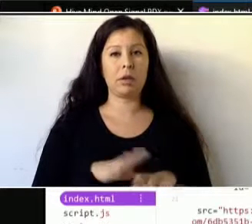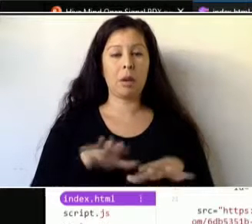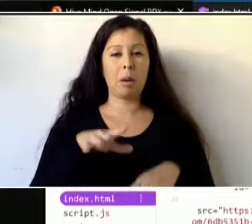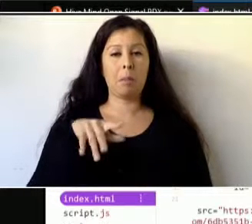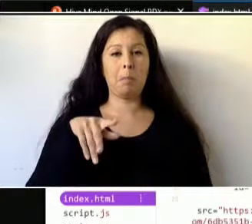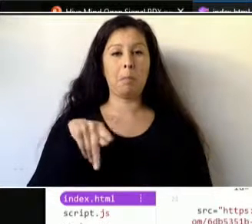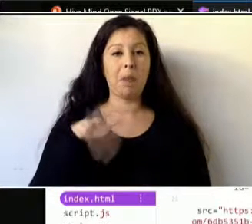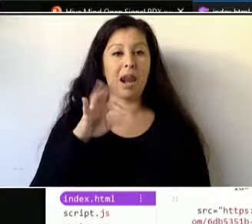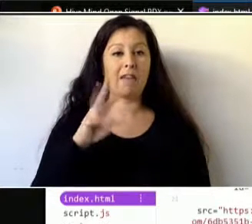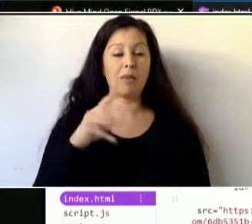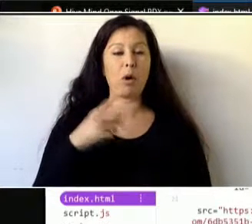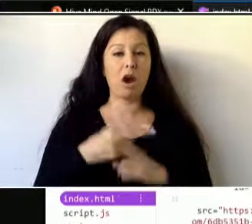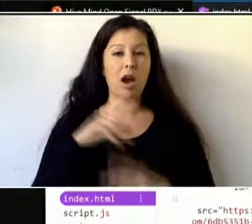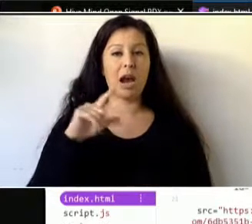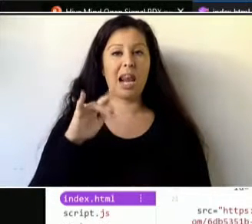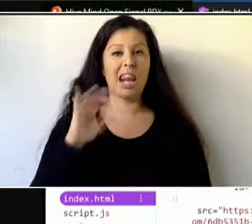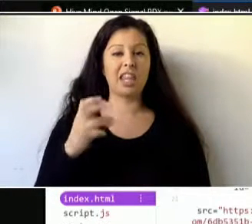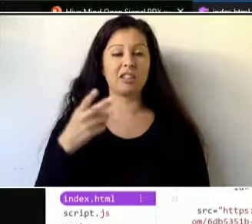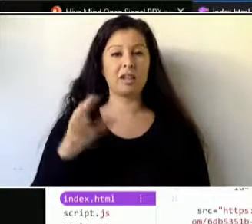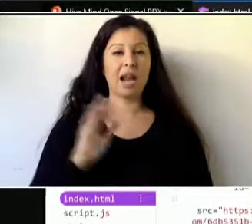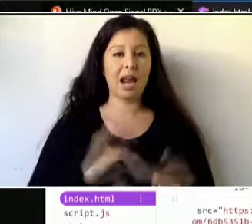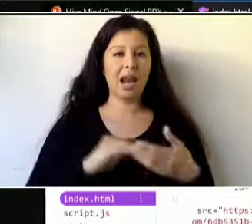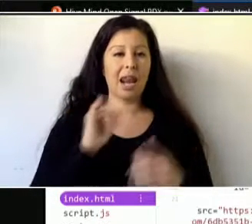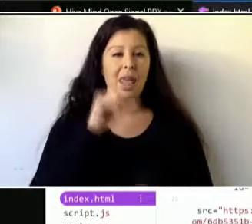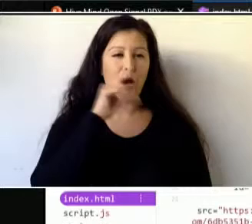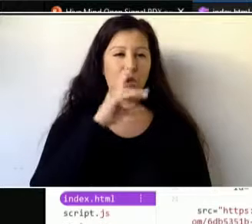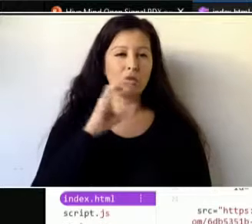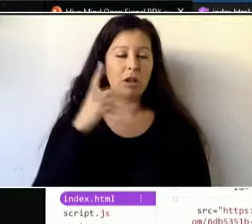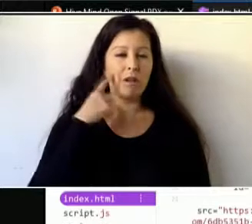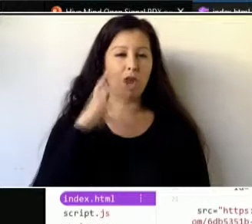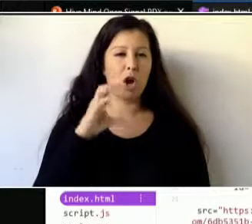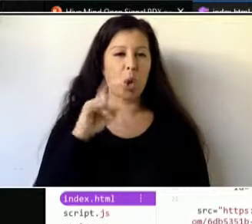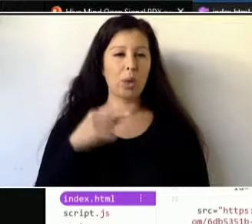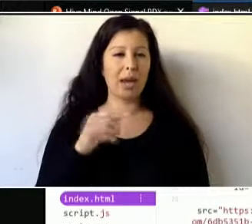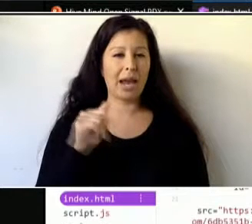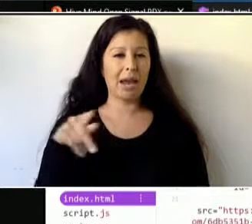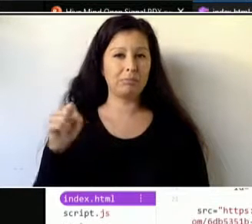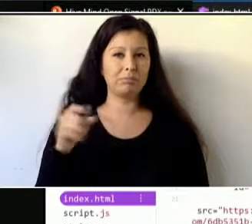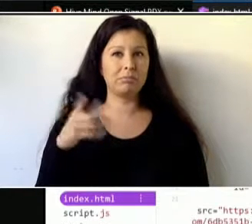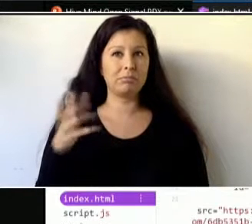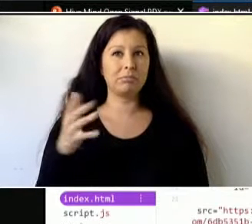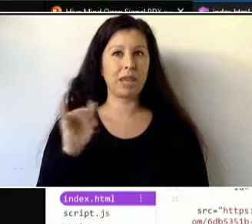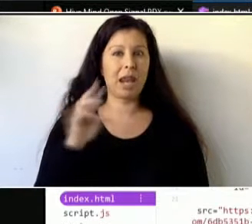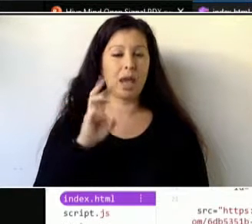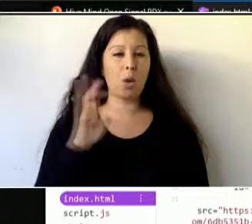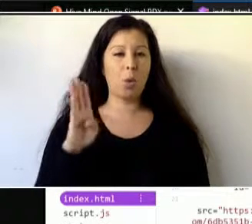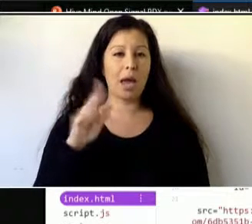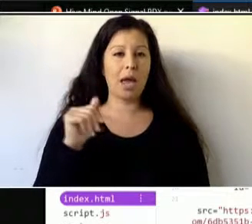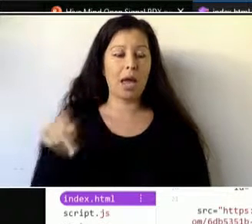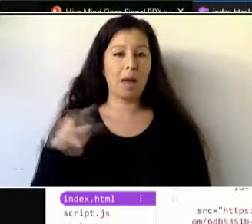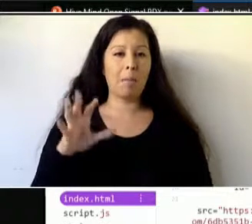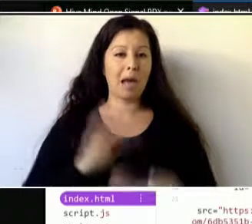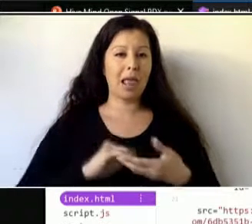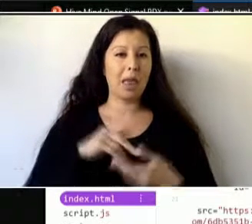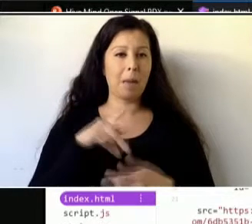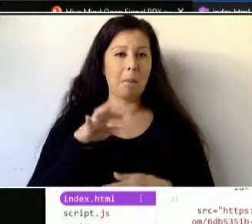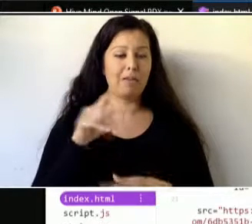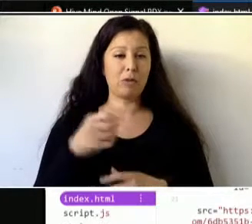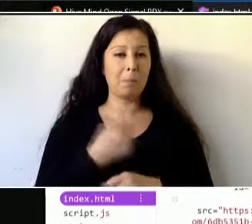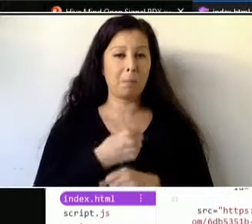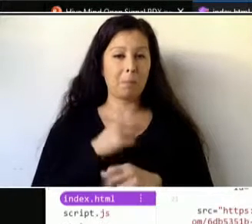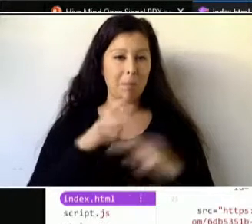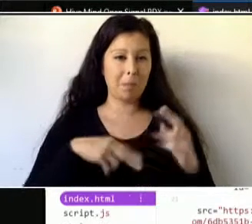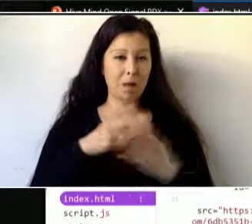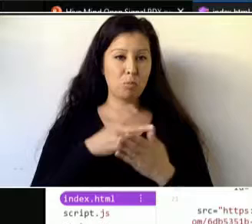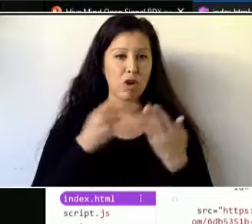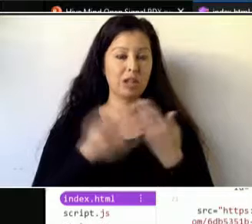platform, It's kind of like Google Docs for like coding apps. So it's like a web app, collaborative platform that you can build projects in.